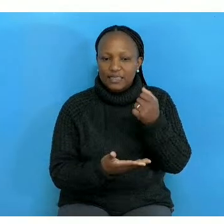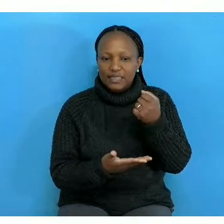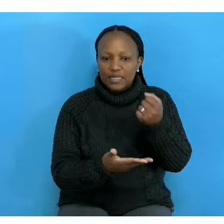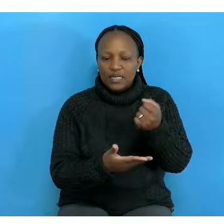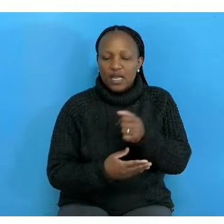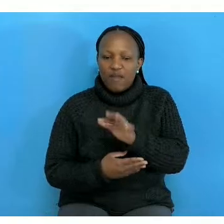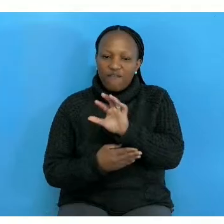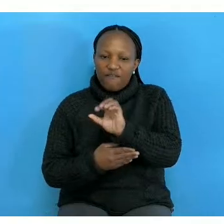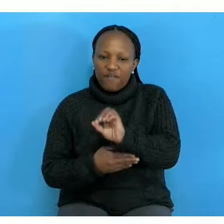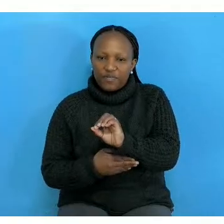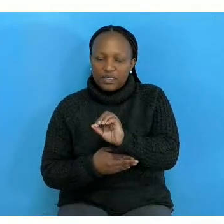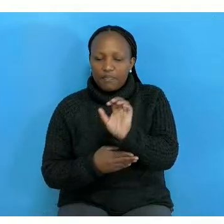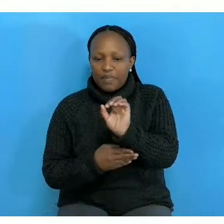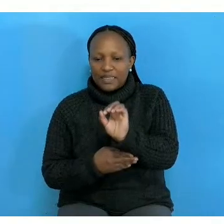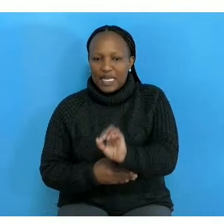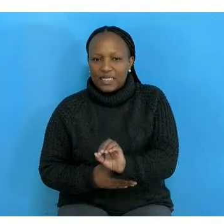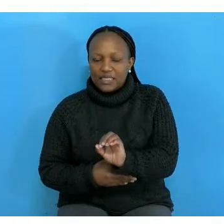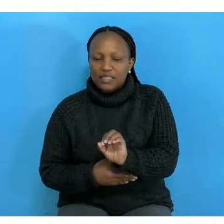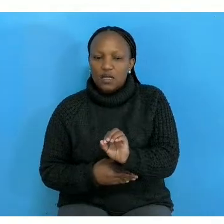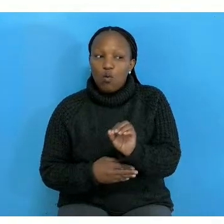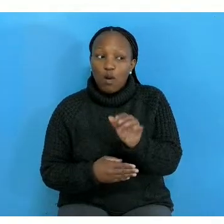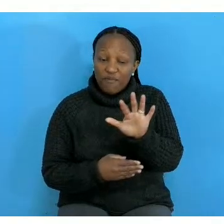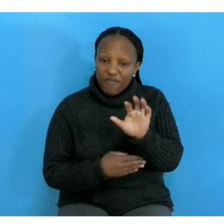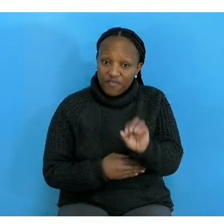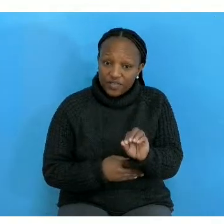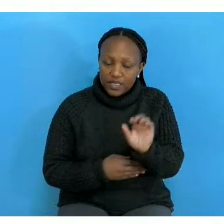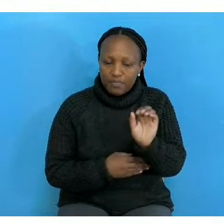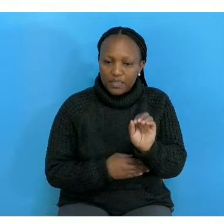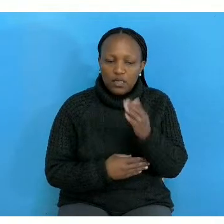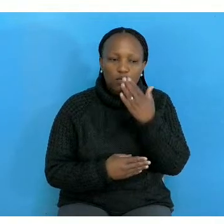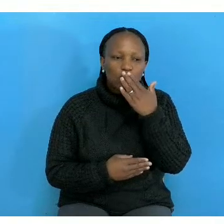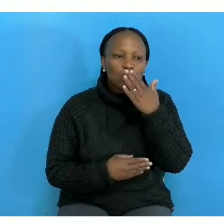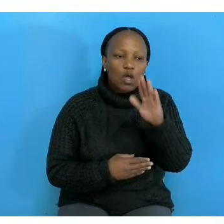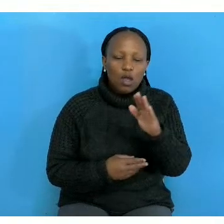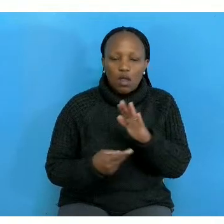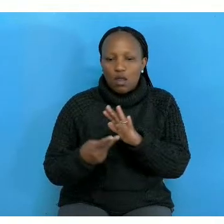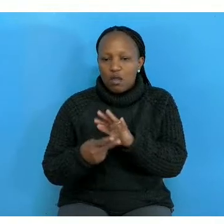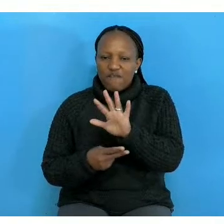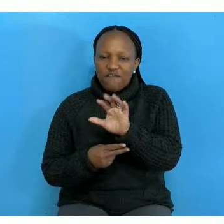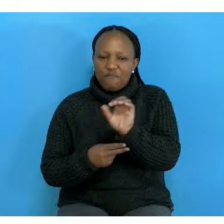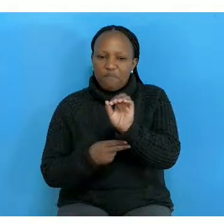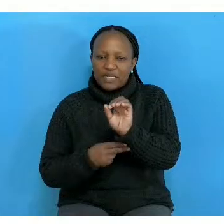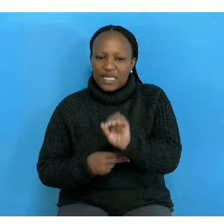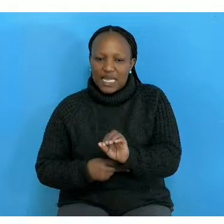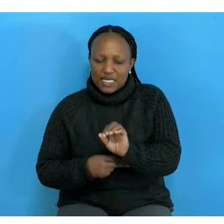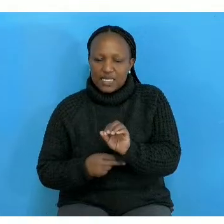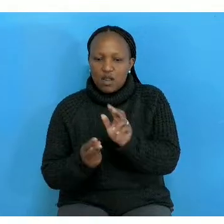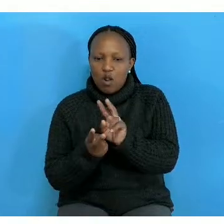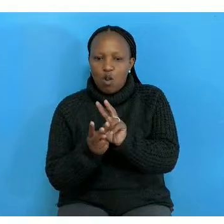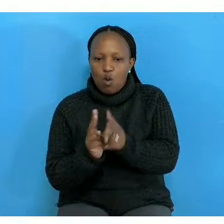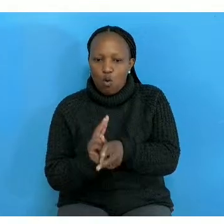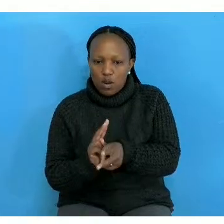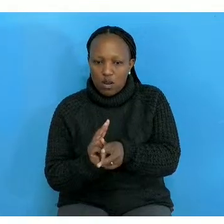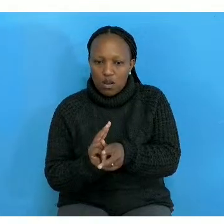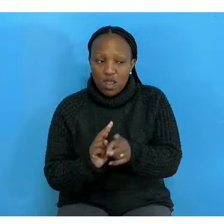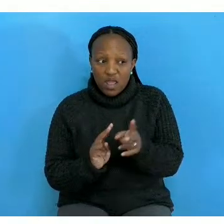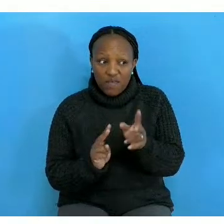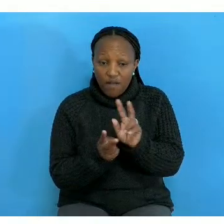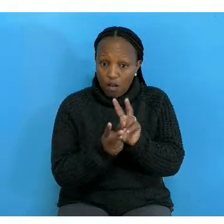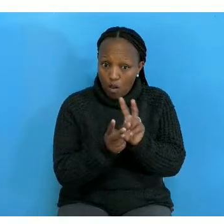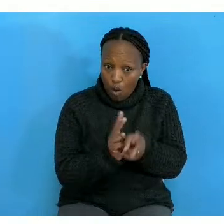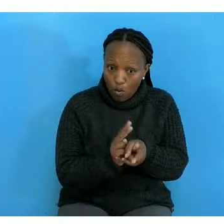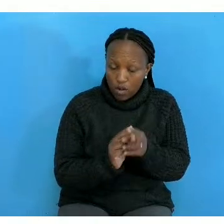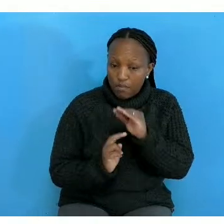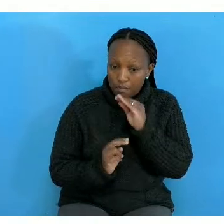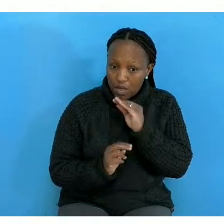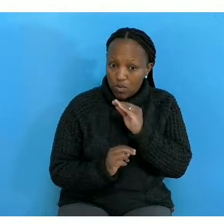50% loan. But whenever you're looking for a loan, you must know that you have to pay it back. So